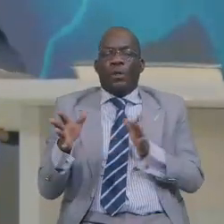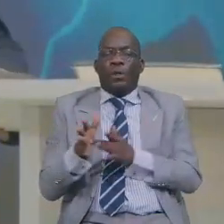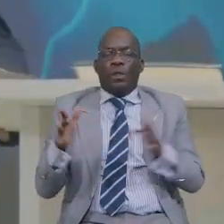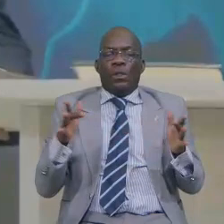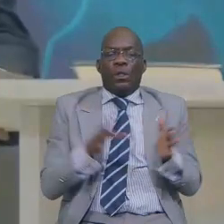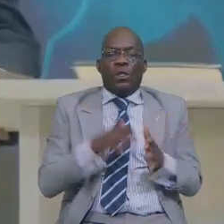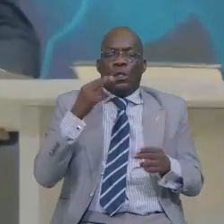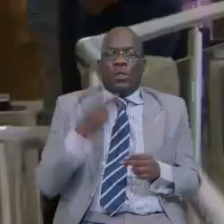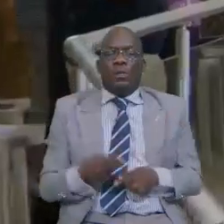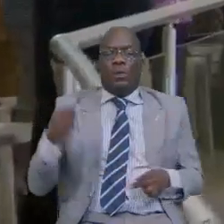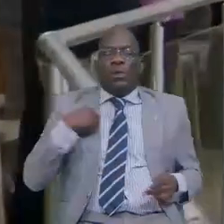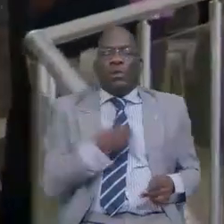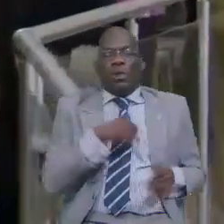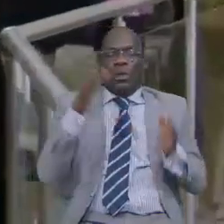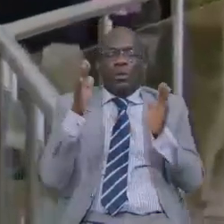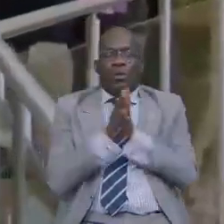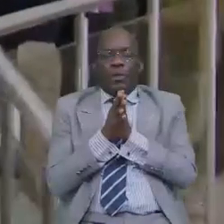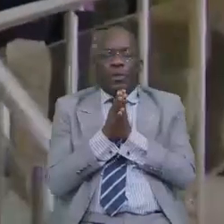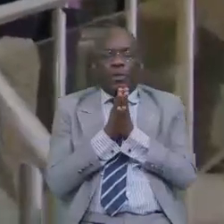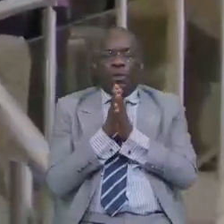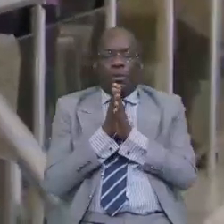we pray.